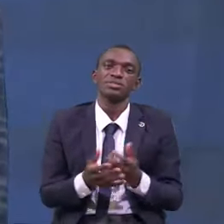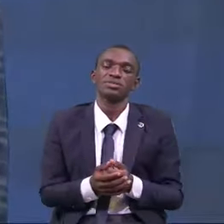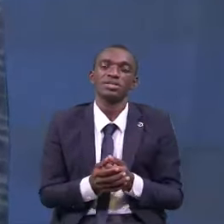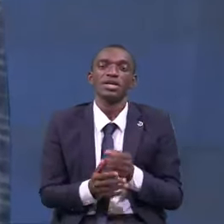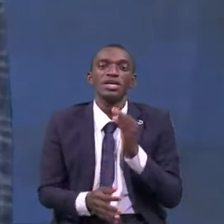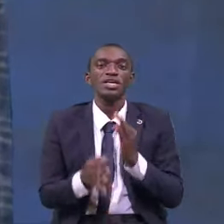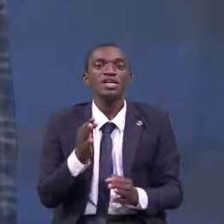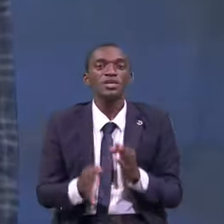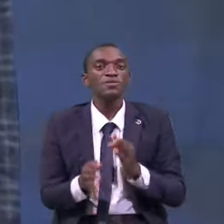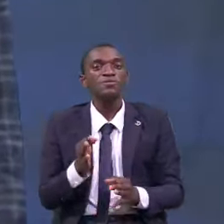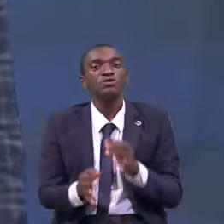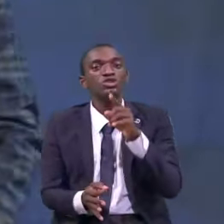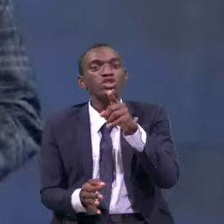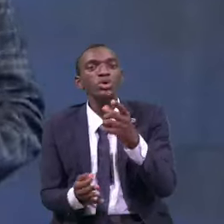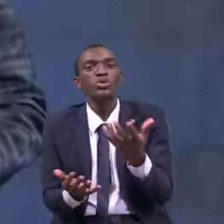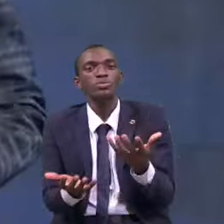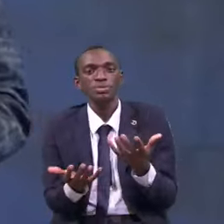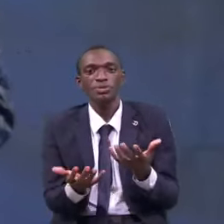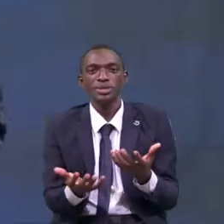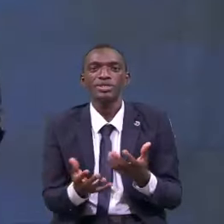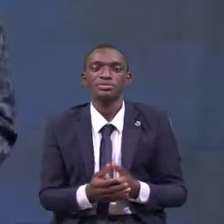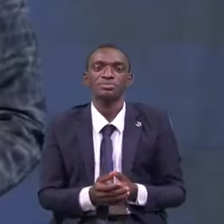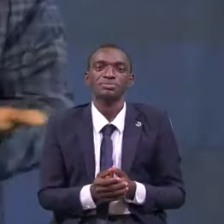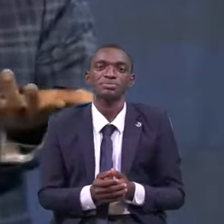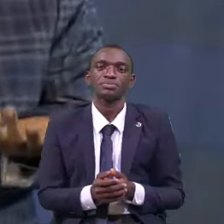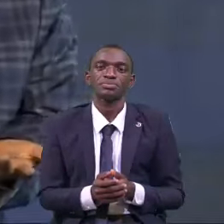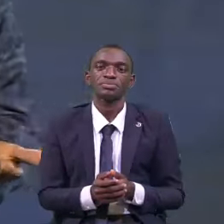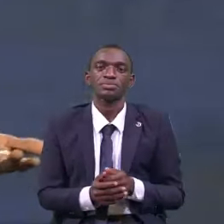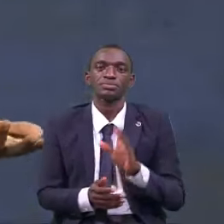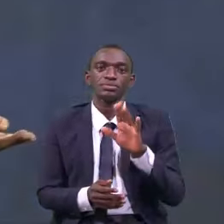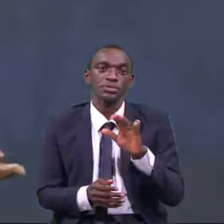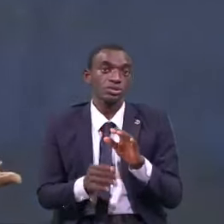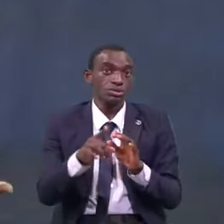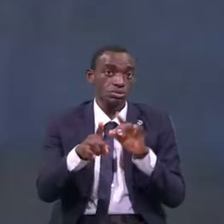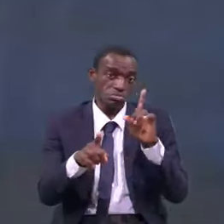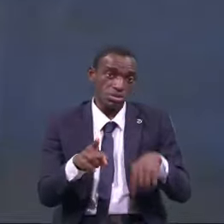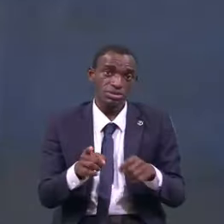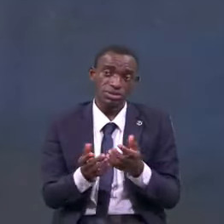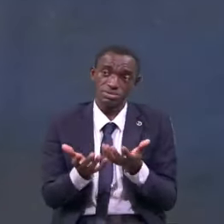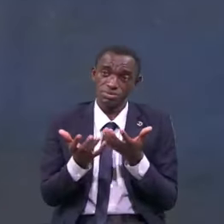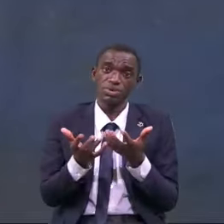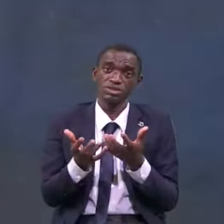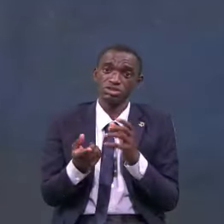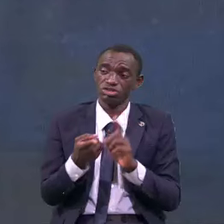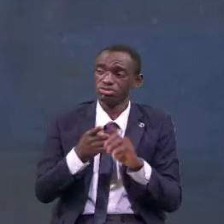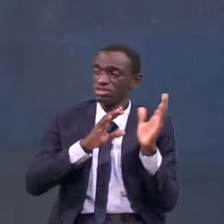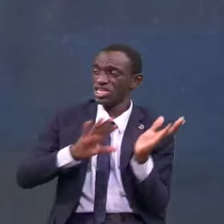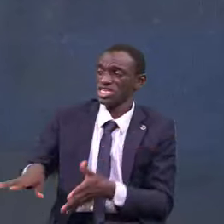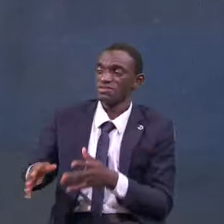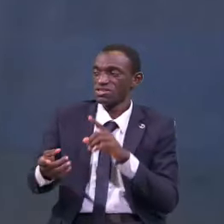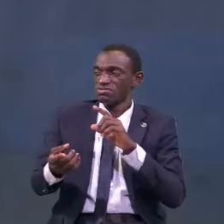If ye be willing. You must be willing to leave the sin partner.